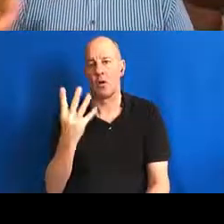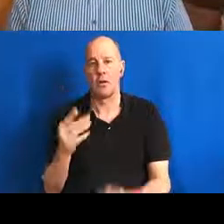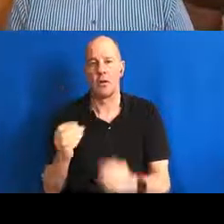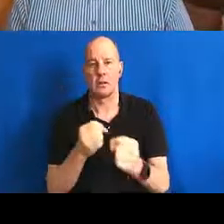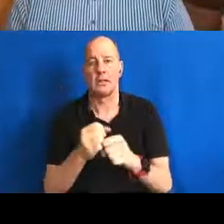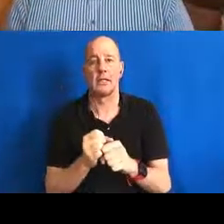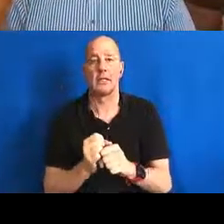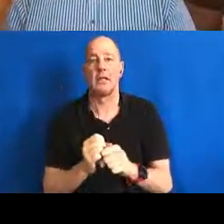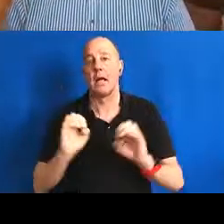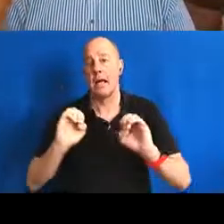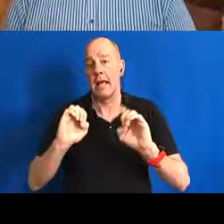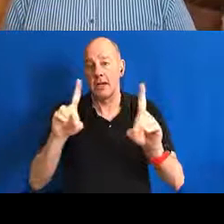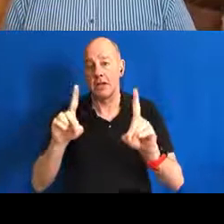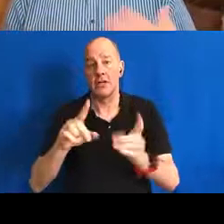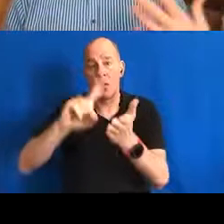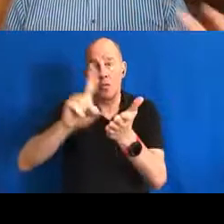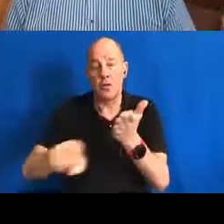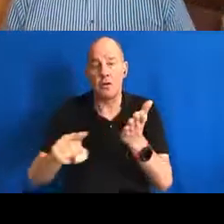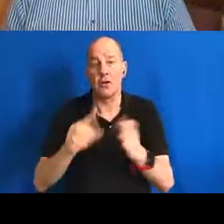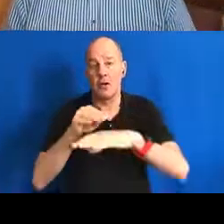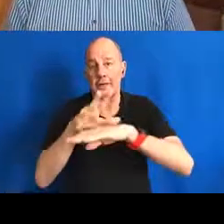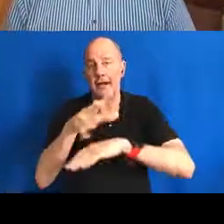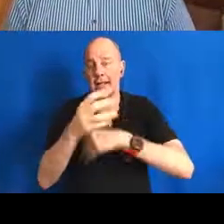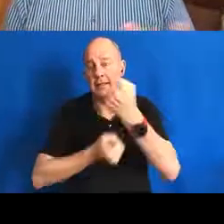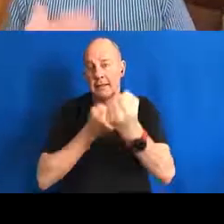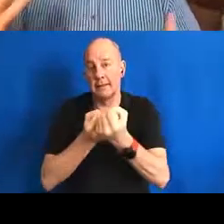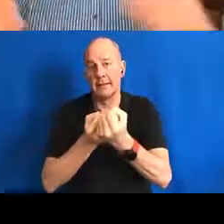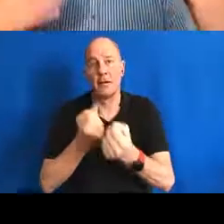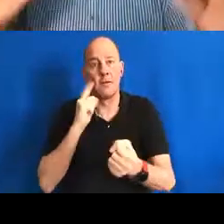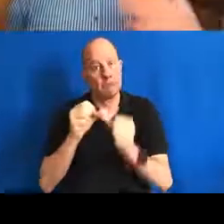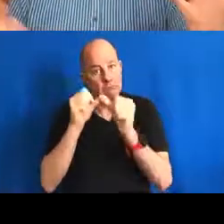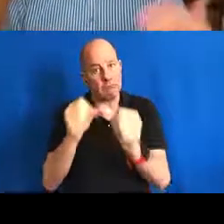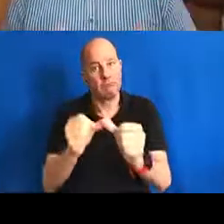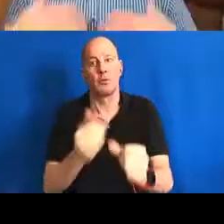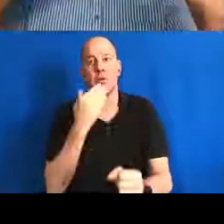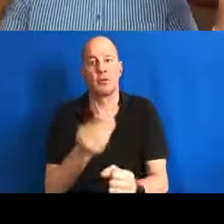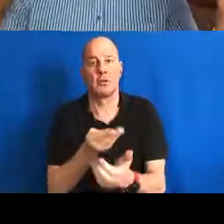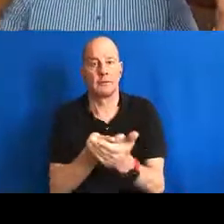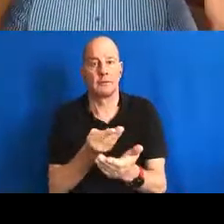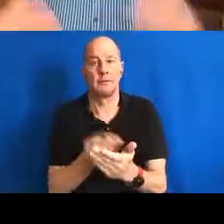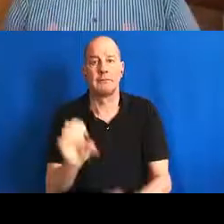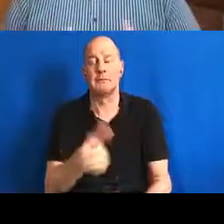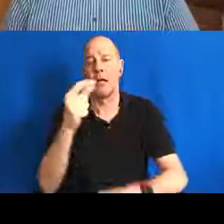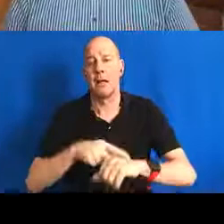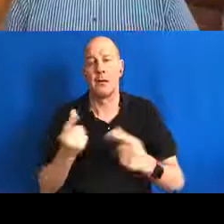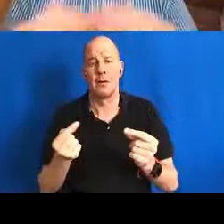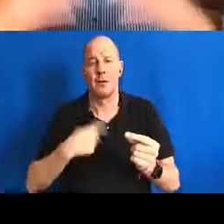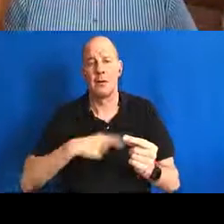and advocacy for just and resilient economies. And other times we like to just reformulate